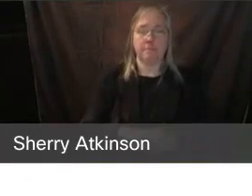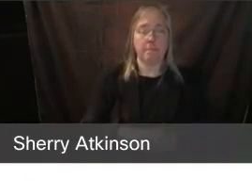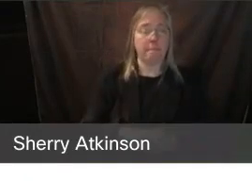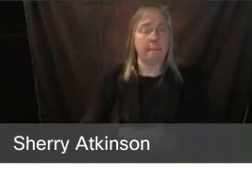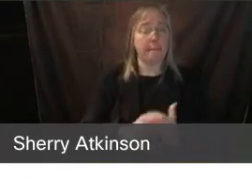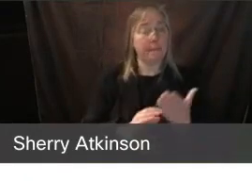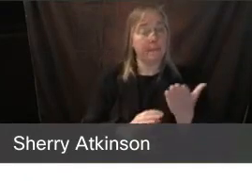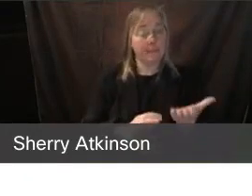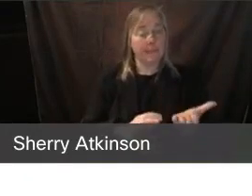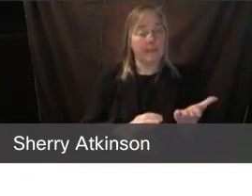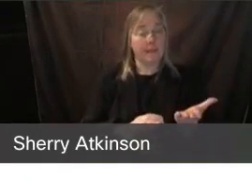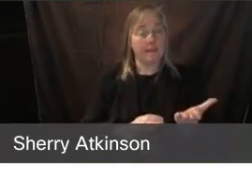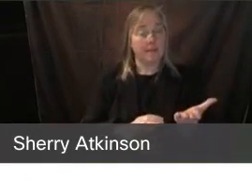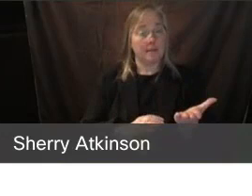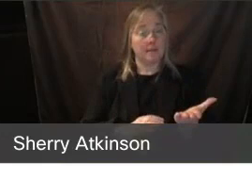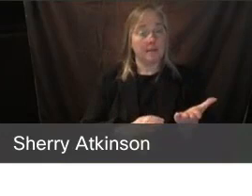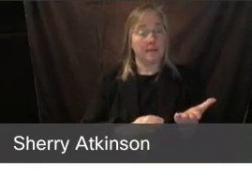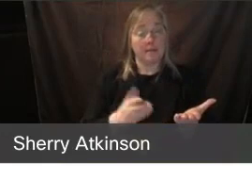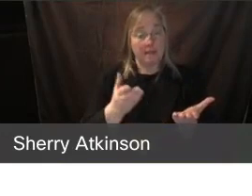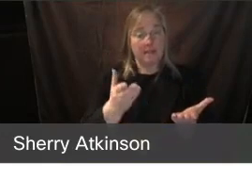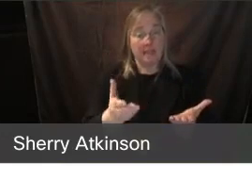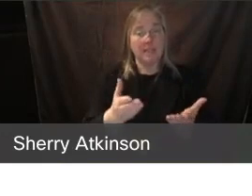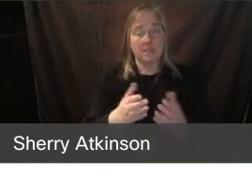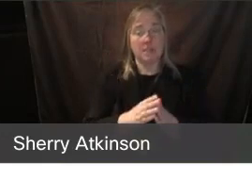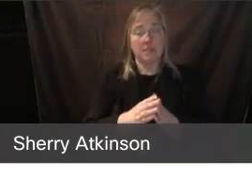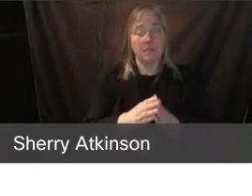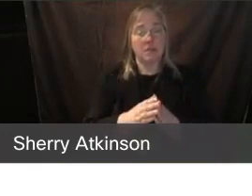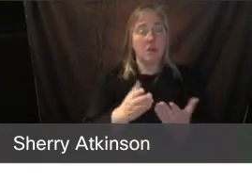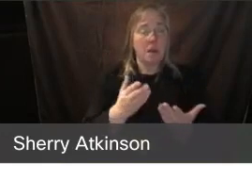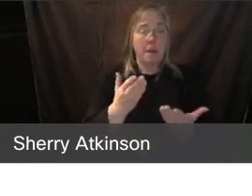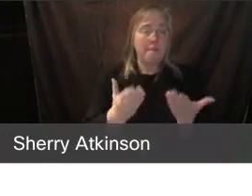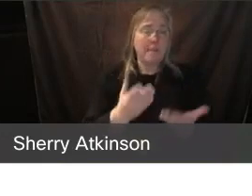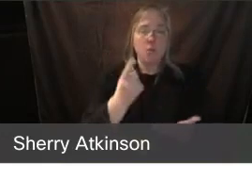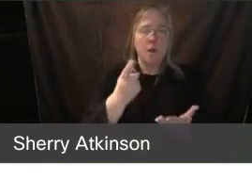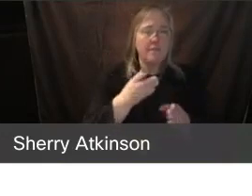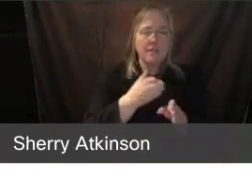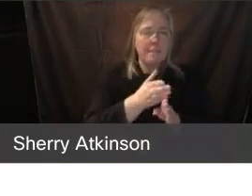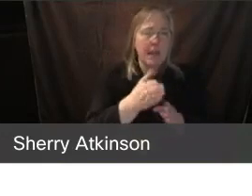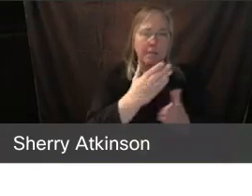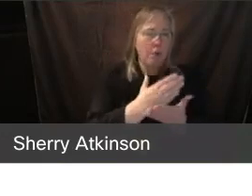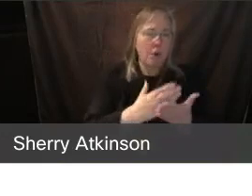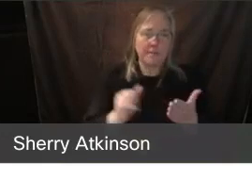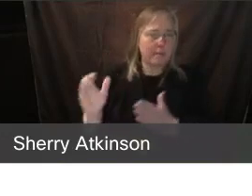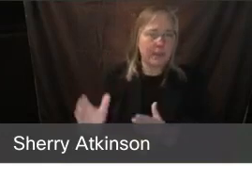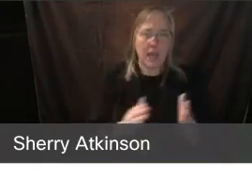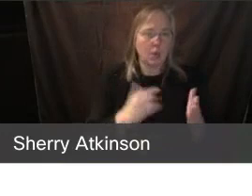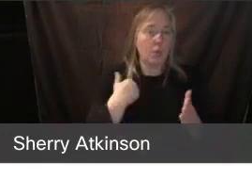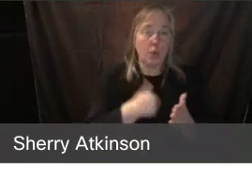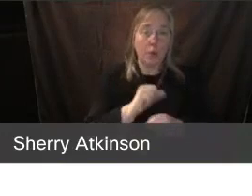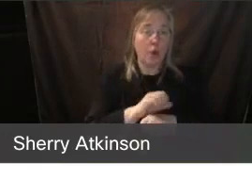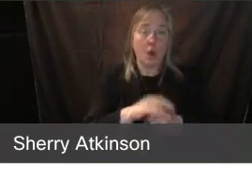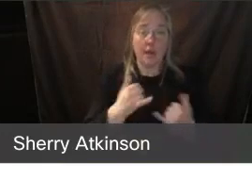And so, you know, this is probably one of the main pieces of the plan that we're actually working on right